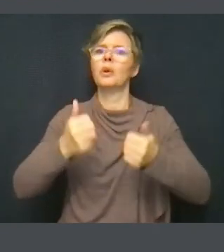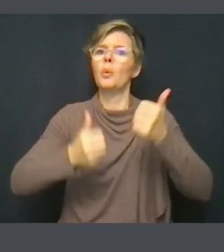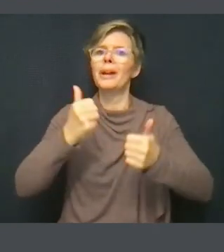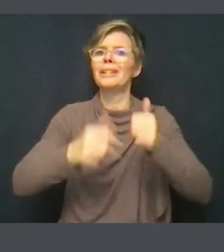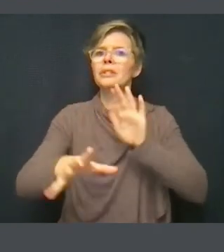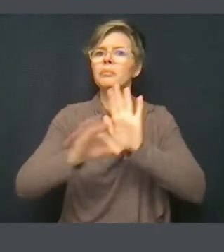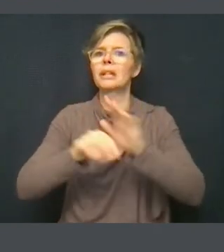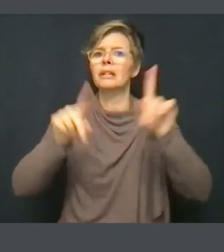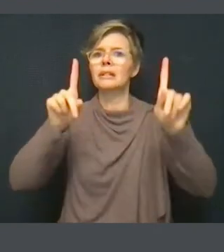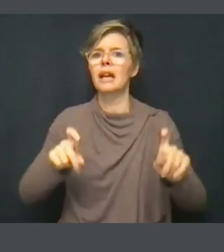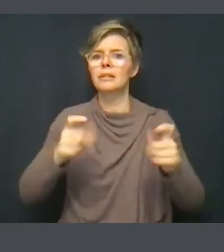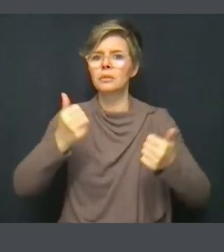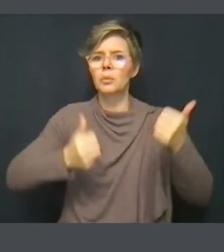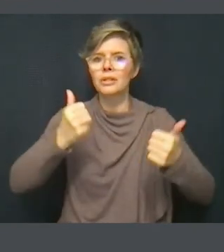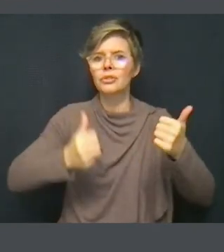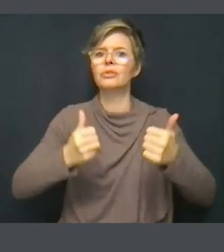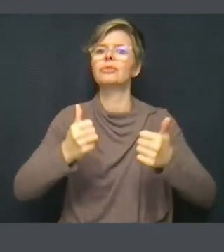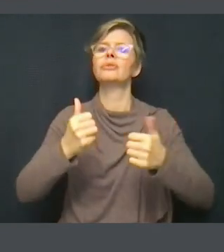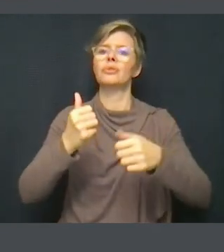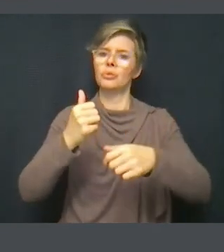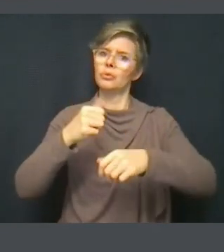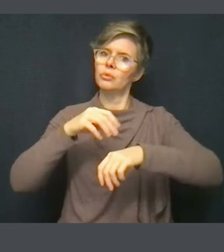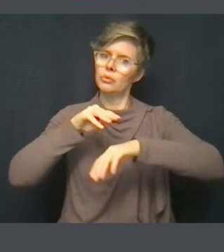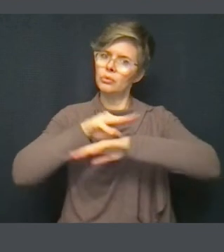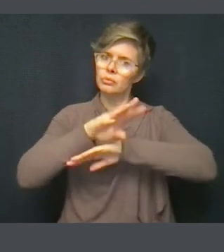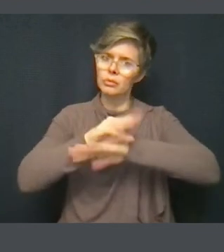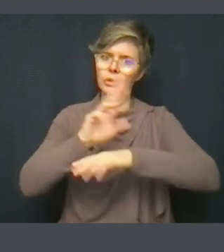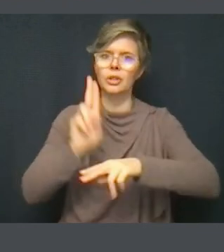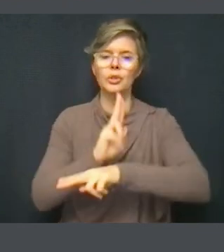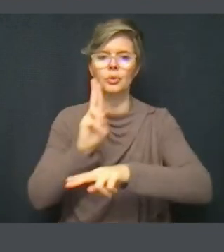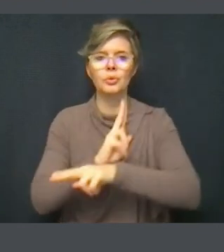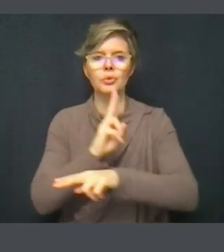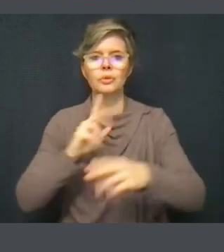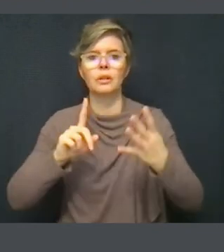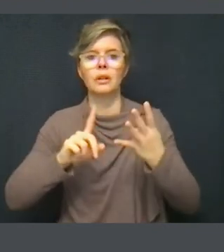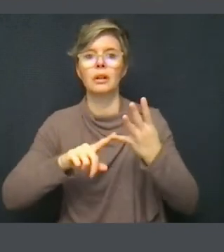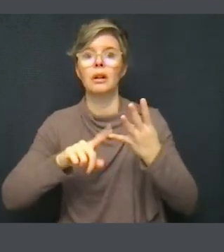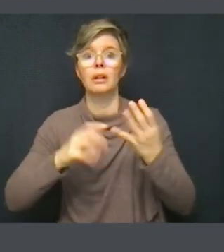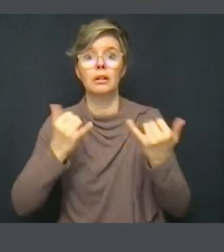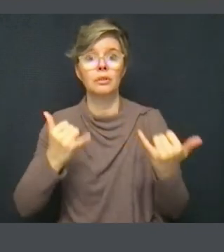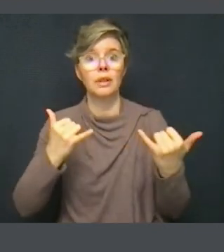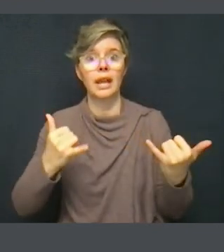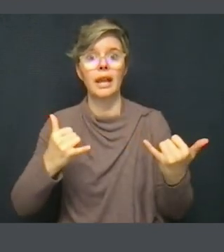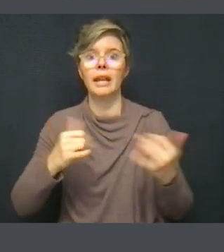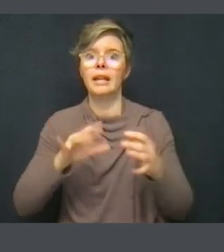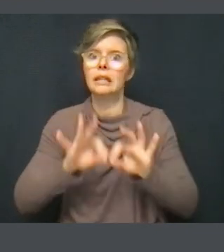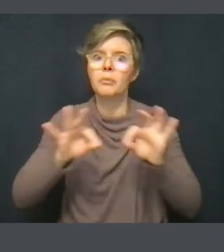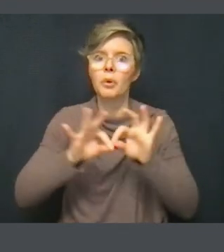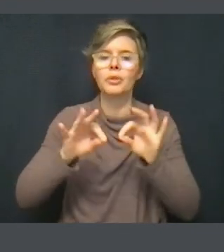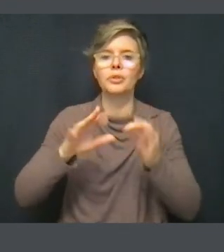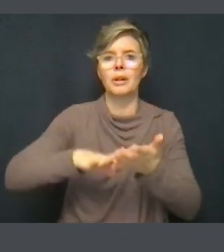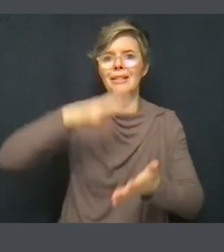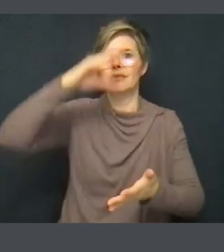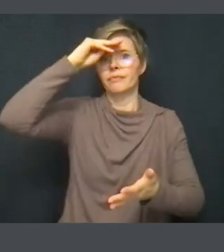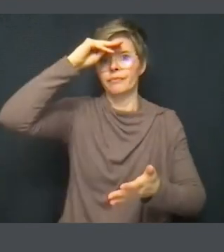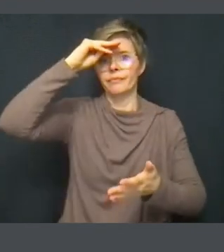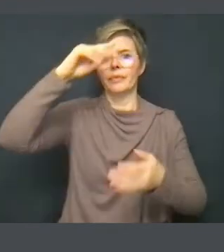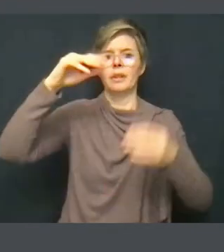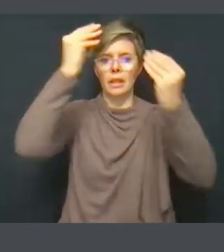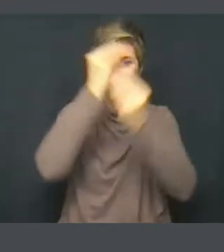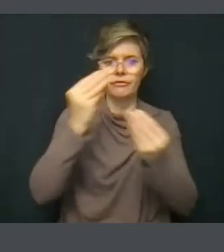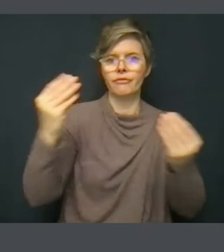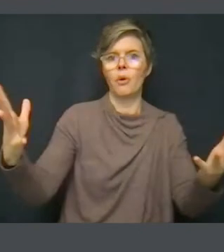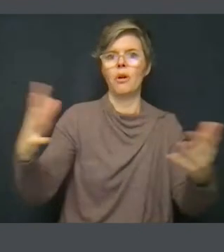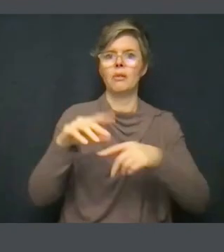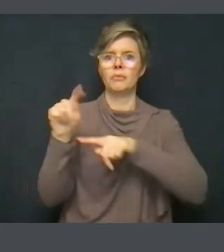And you want to be able to kind of take information like you learned today, for example, and you want to be able to train and inform personnel that you work with. And it's